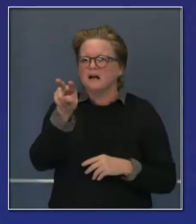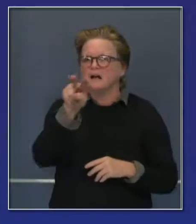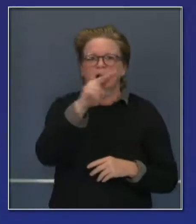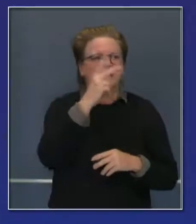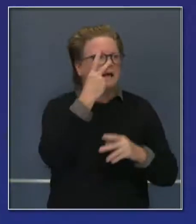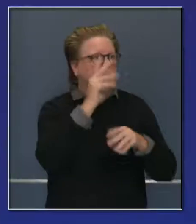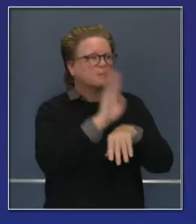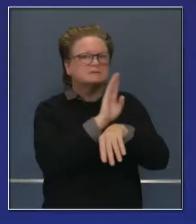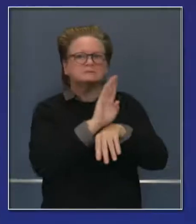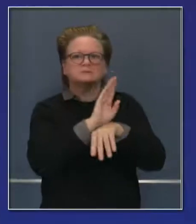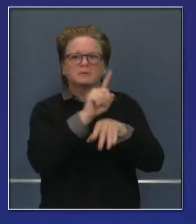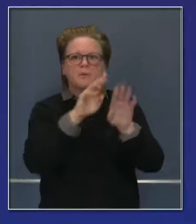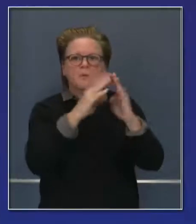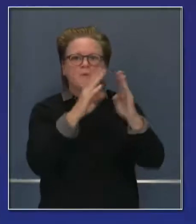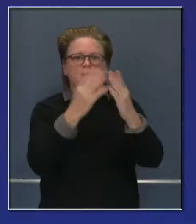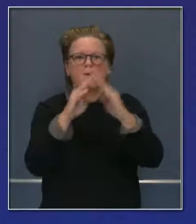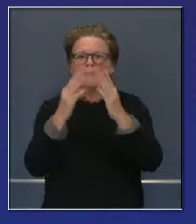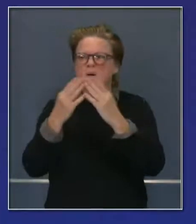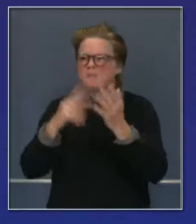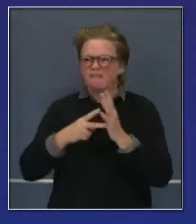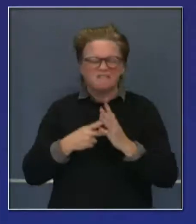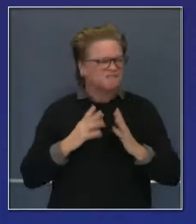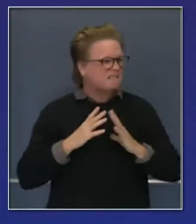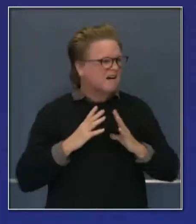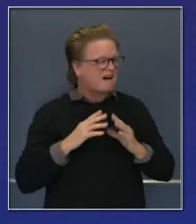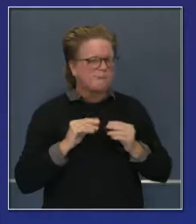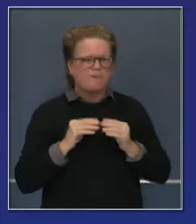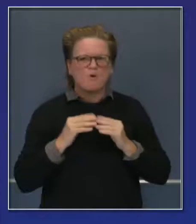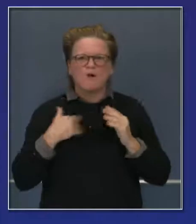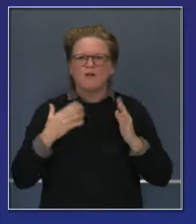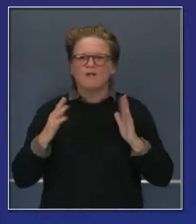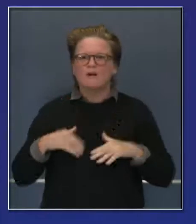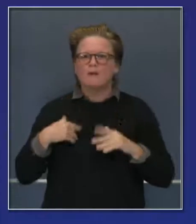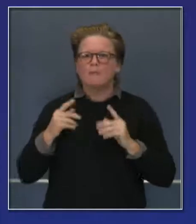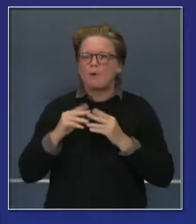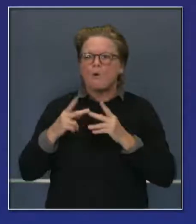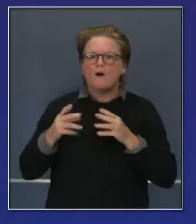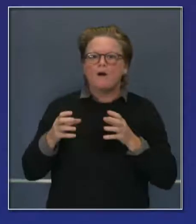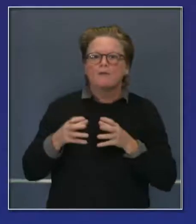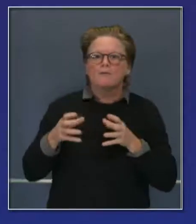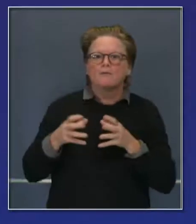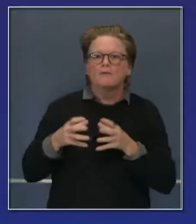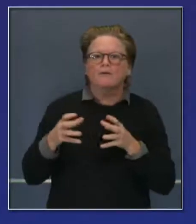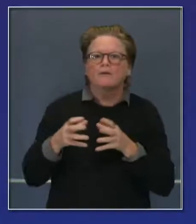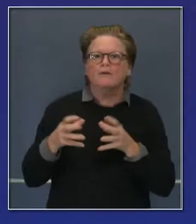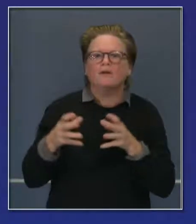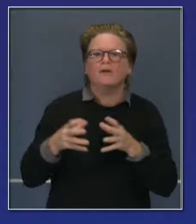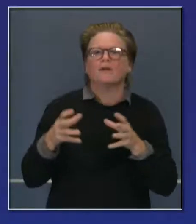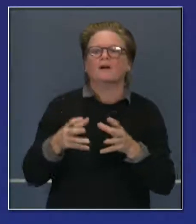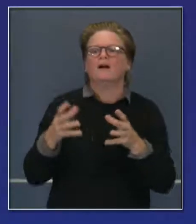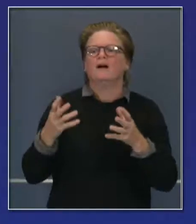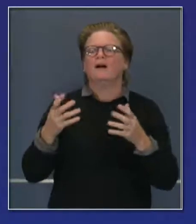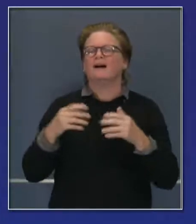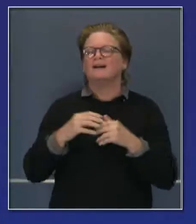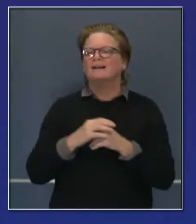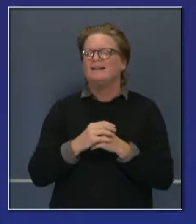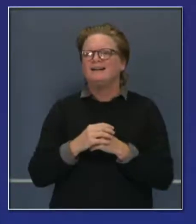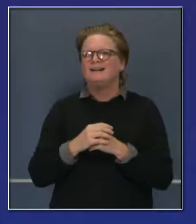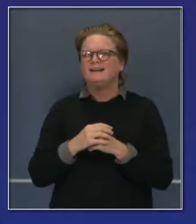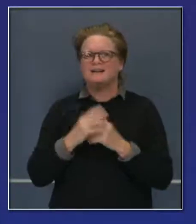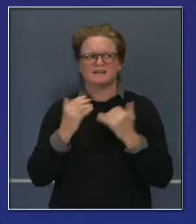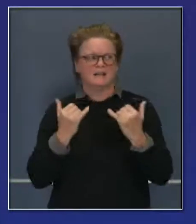to see more people mixing. As it gets colder, we'll see more still. So this was anticipated. No one